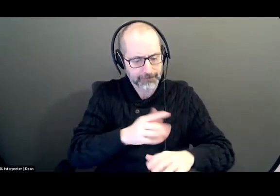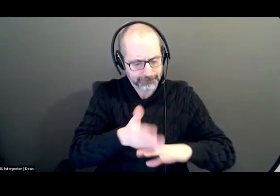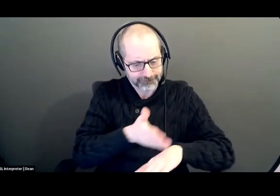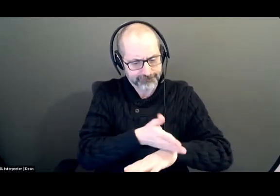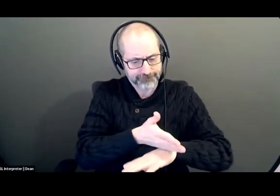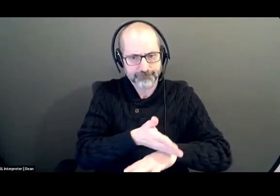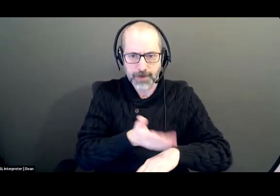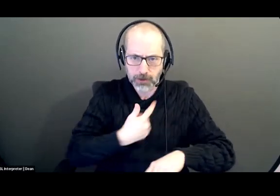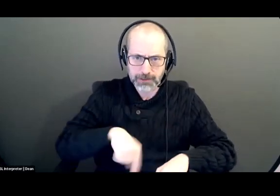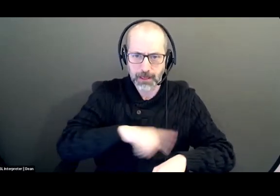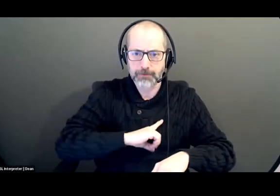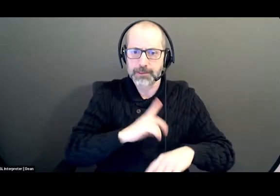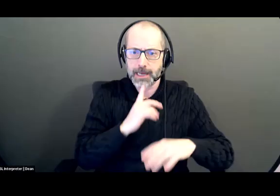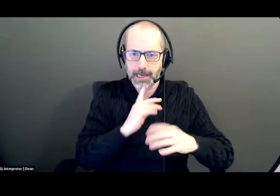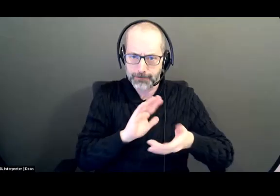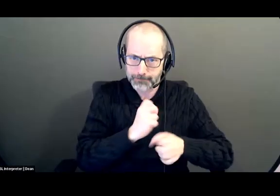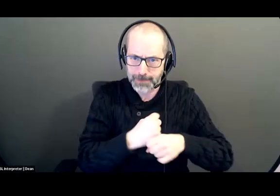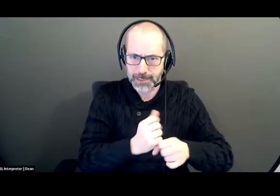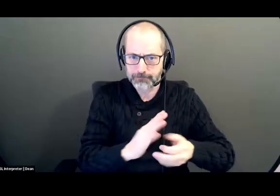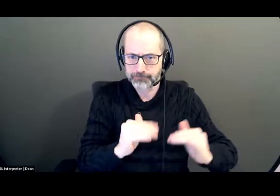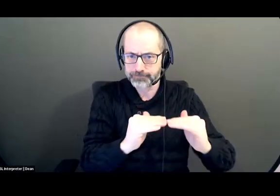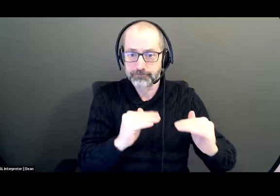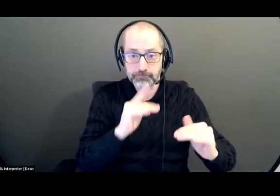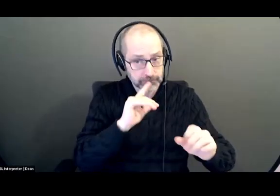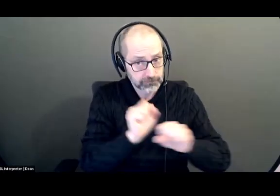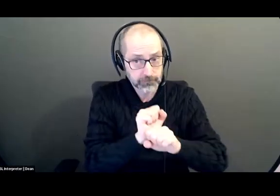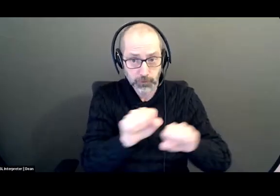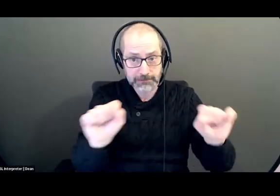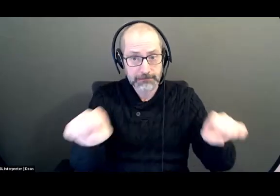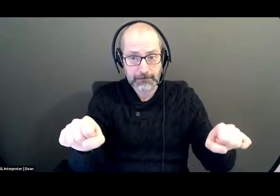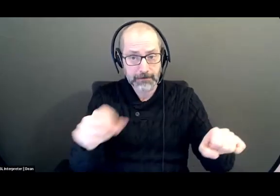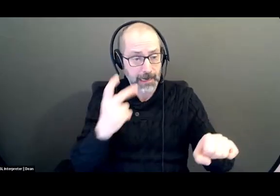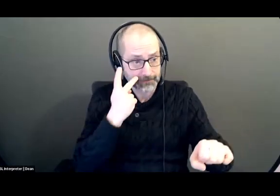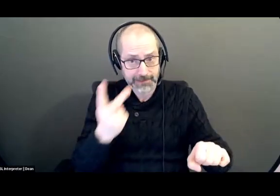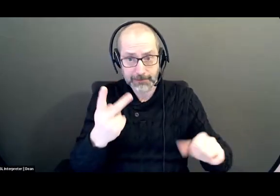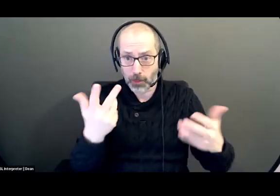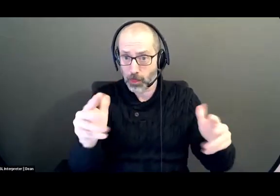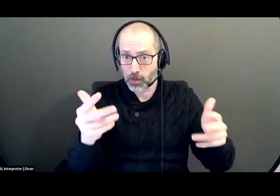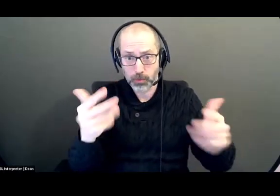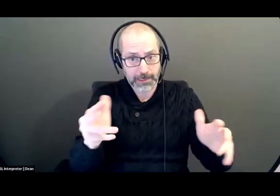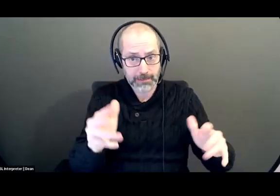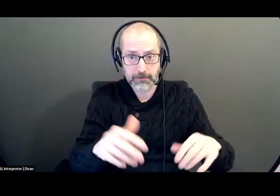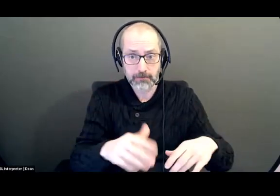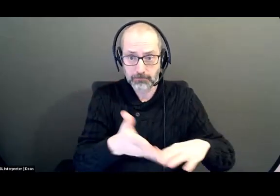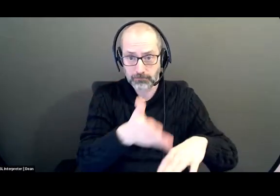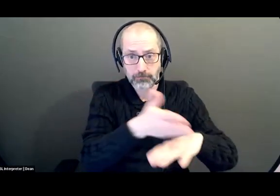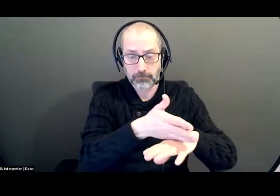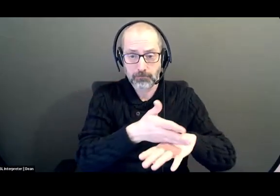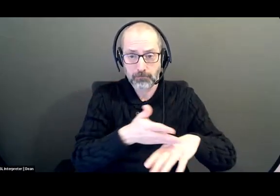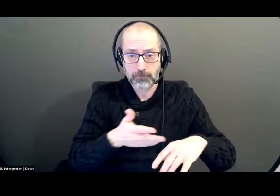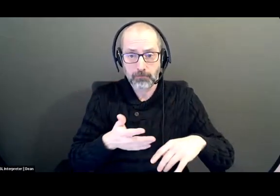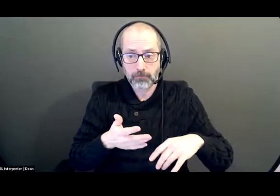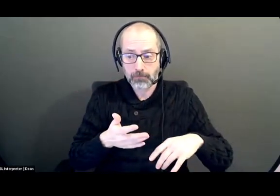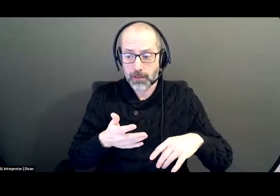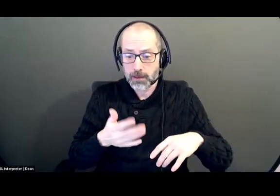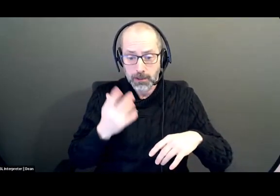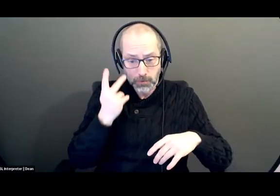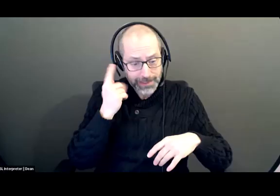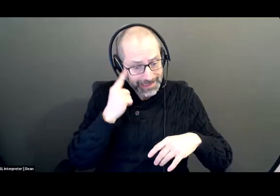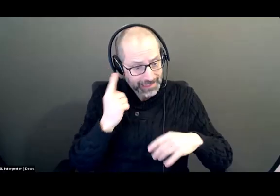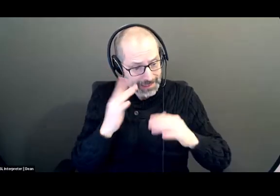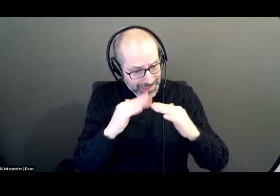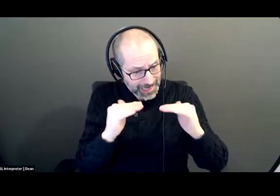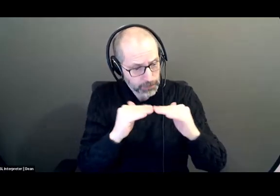carry eventually. And that's a thought that gives me hope. So really approaching